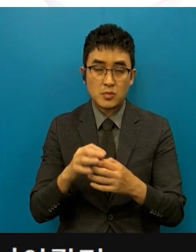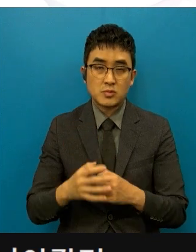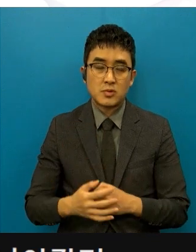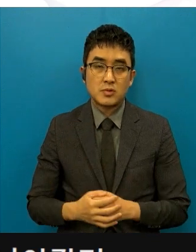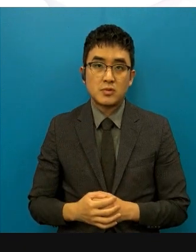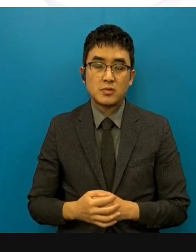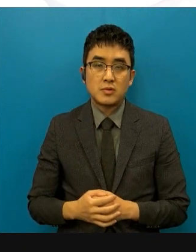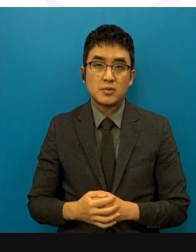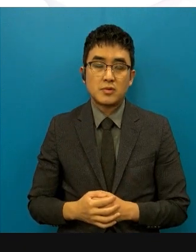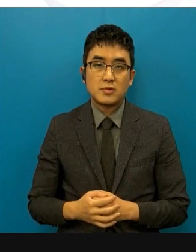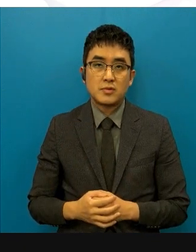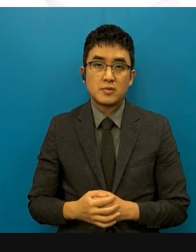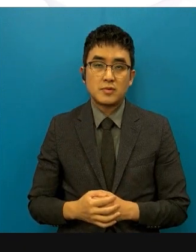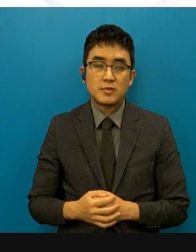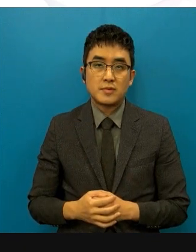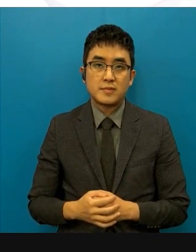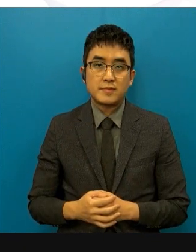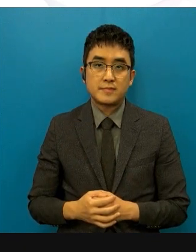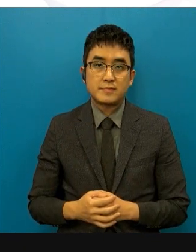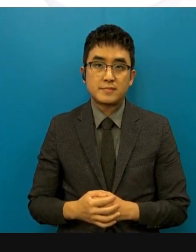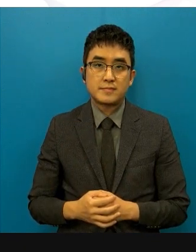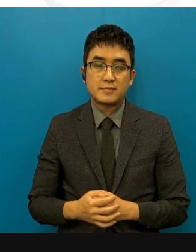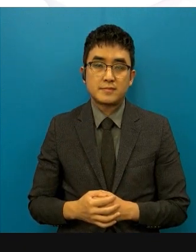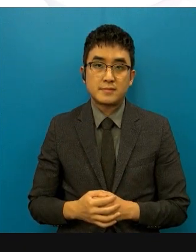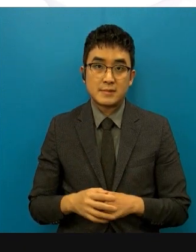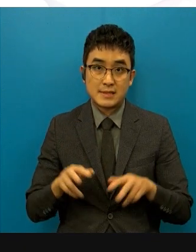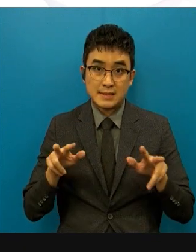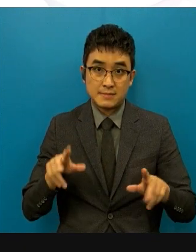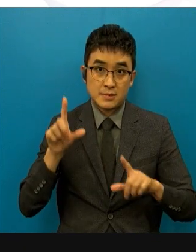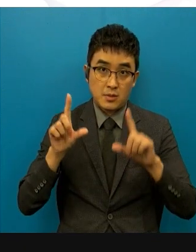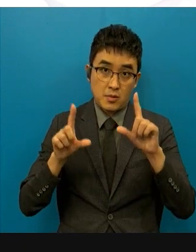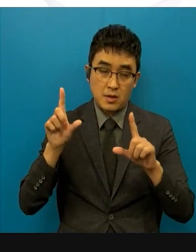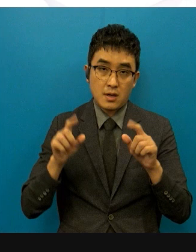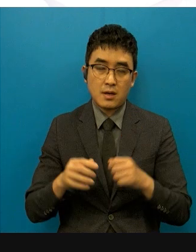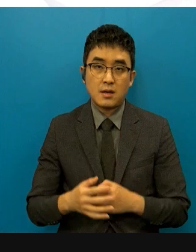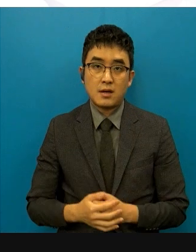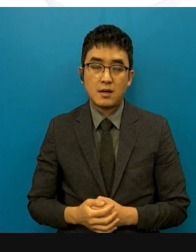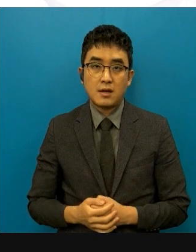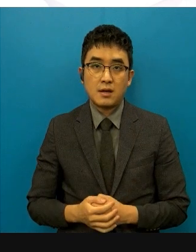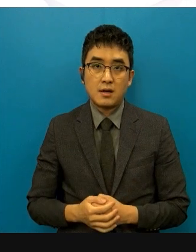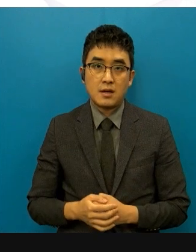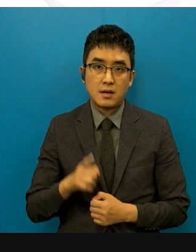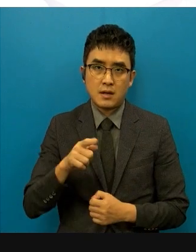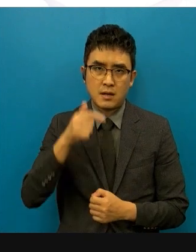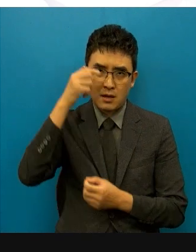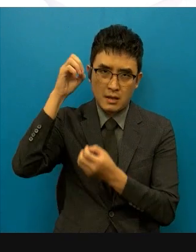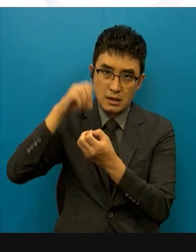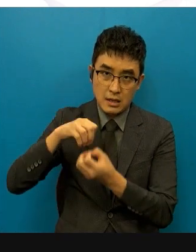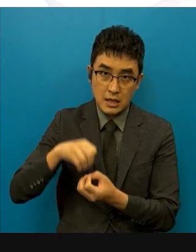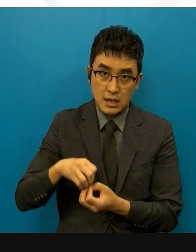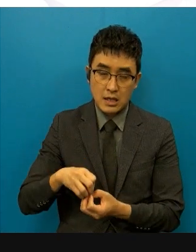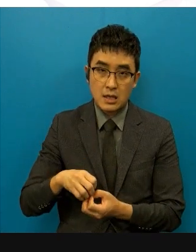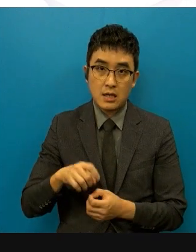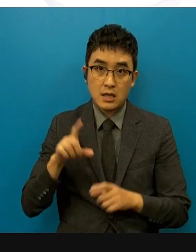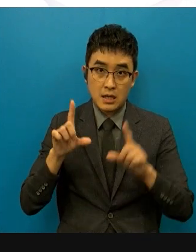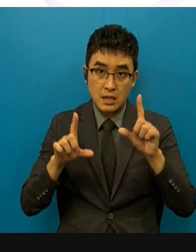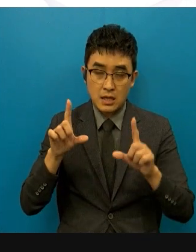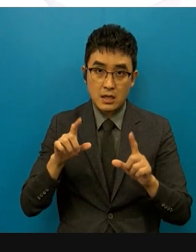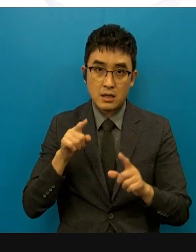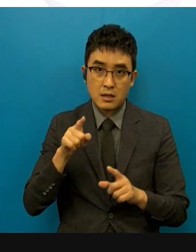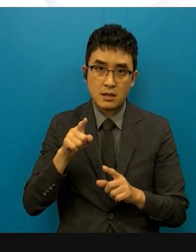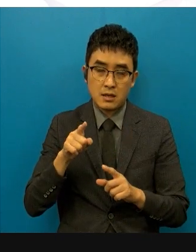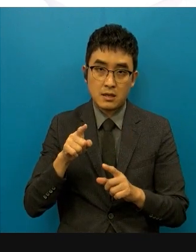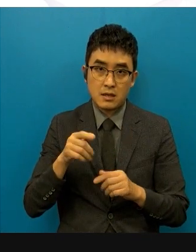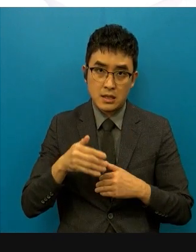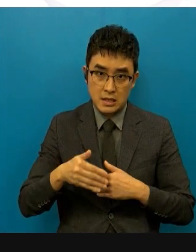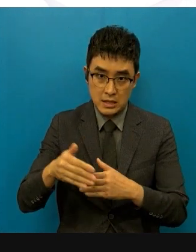a guideline of how the practice would look. So when the legal framework was adopted in 2002, this